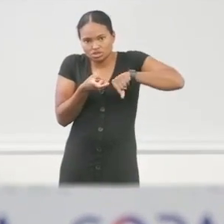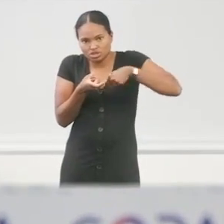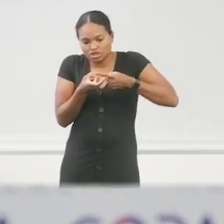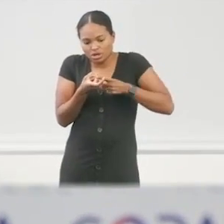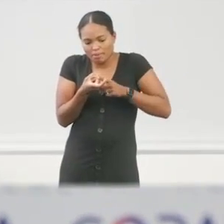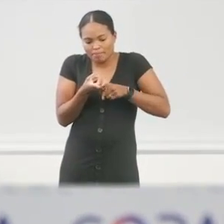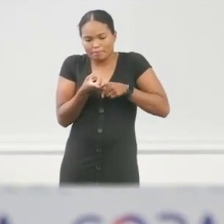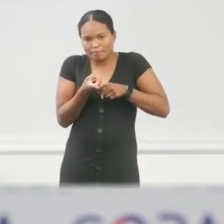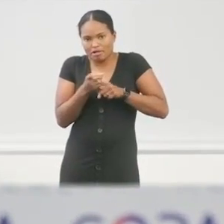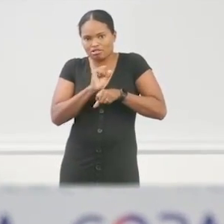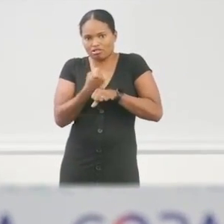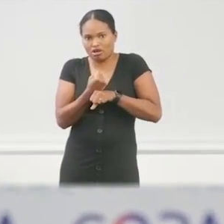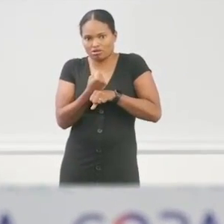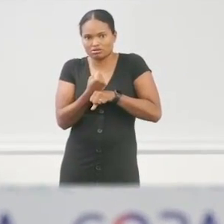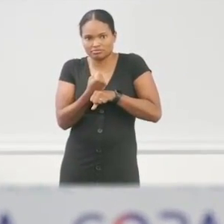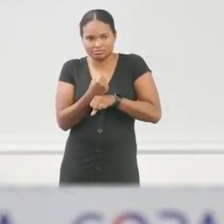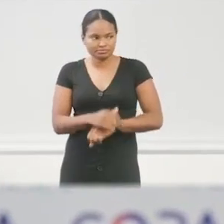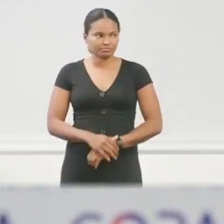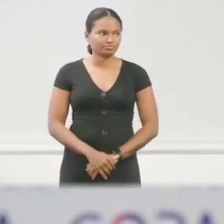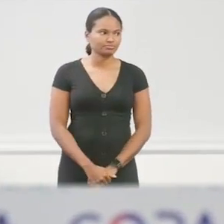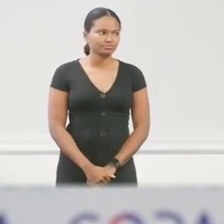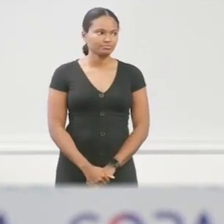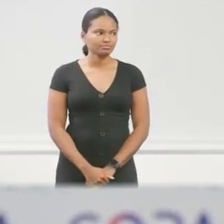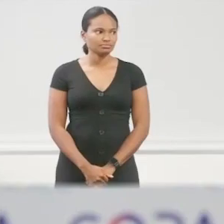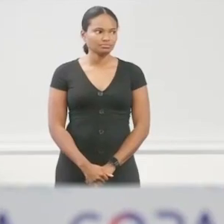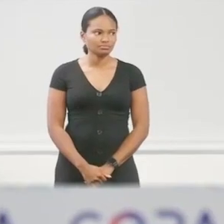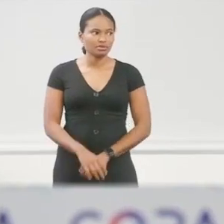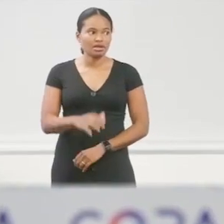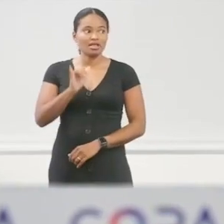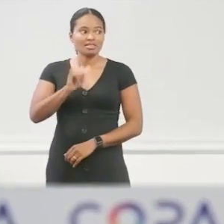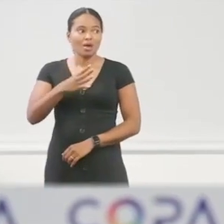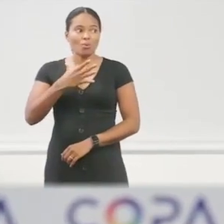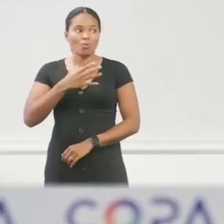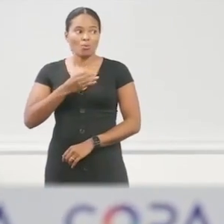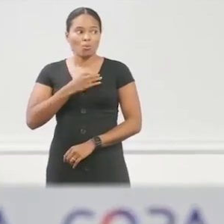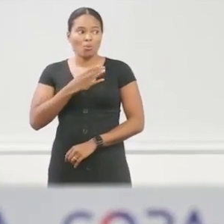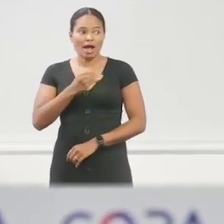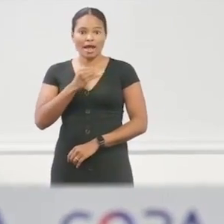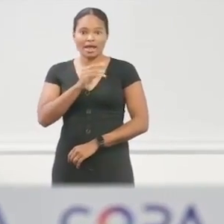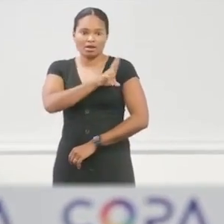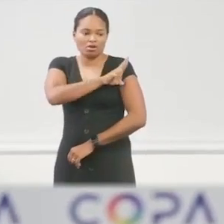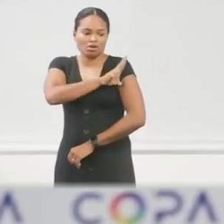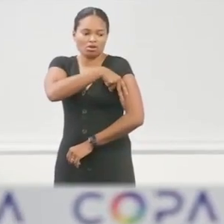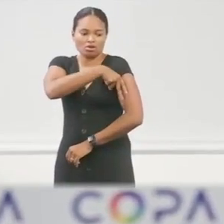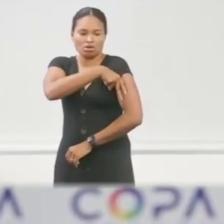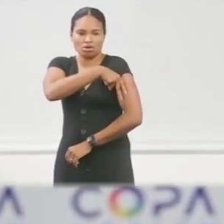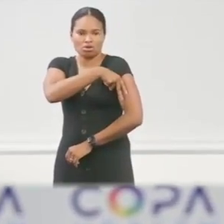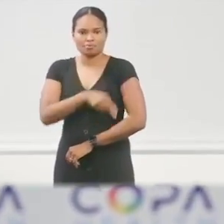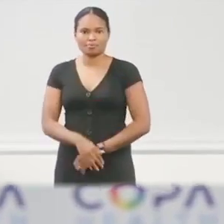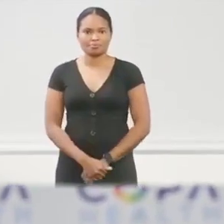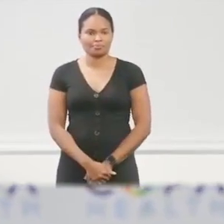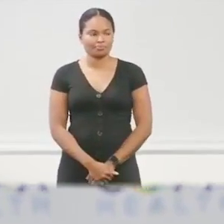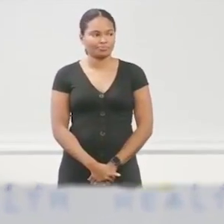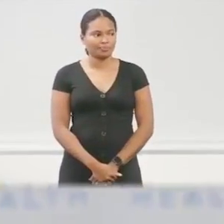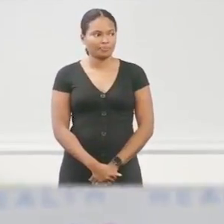And that pen will stop in there. There's a little white thing. I want you to cover it. You can take that